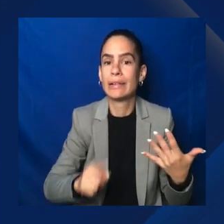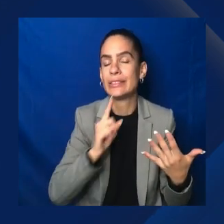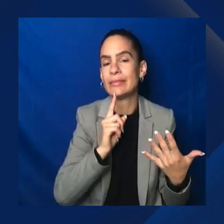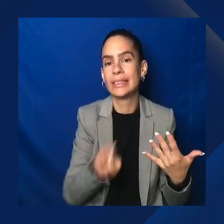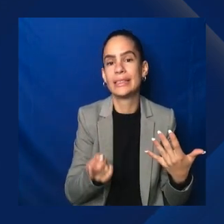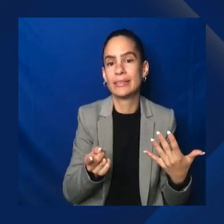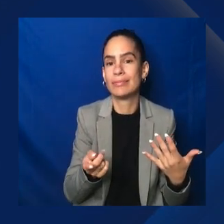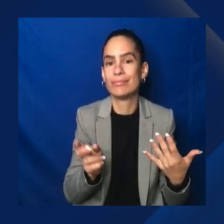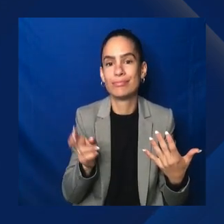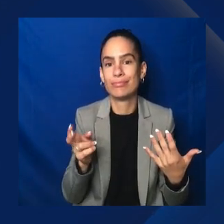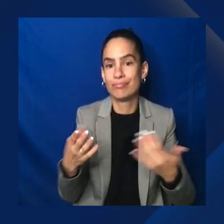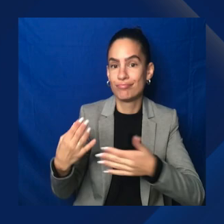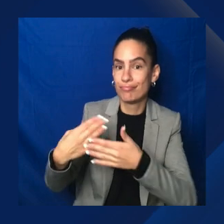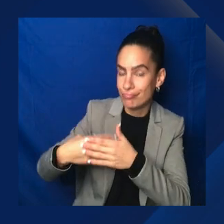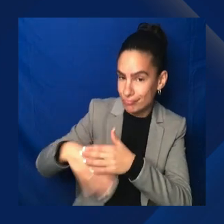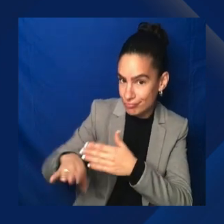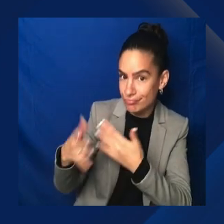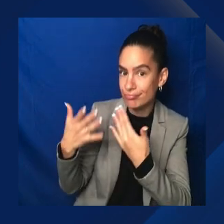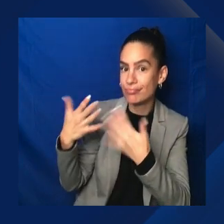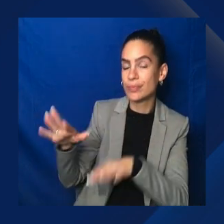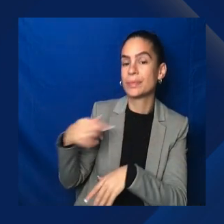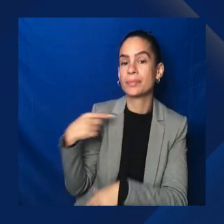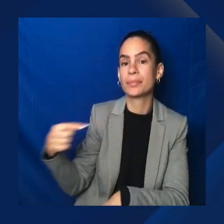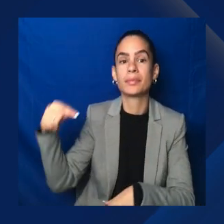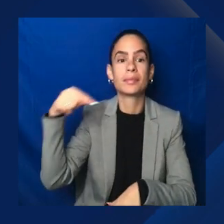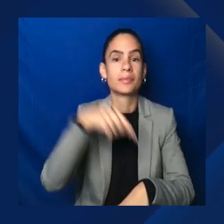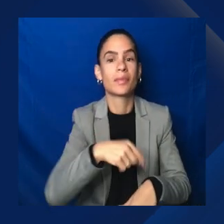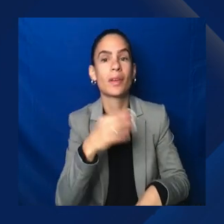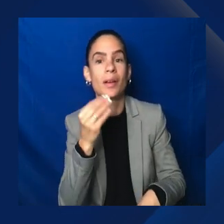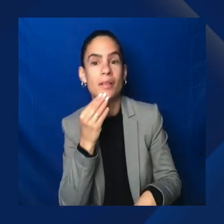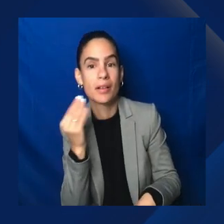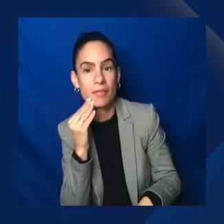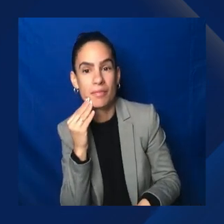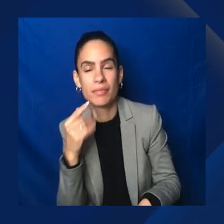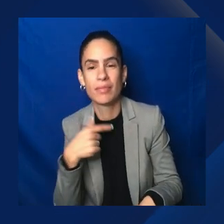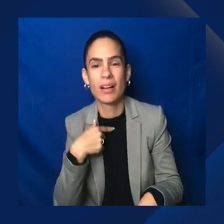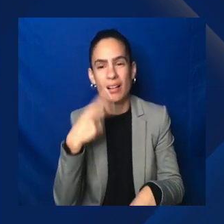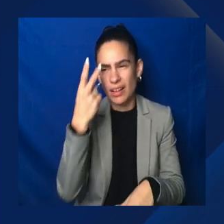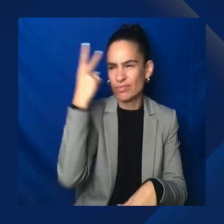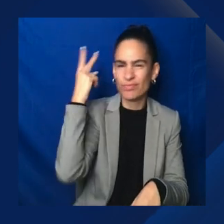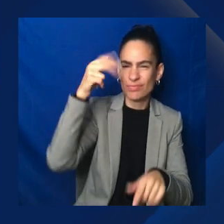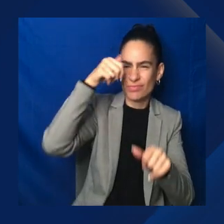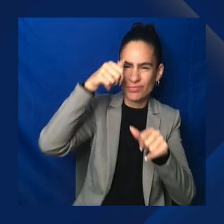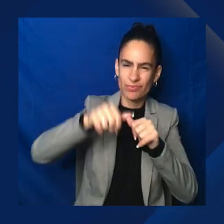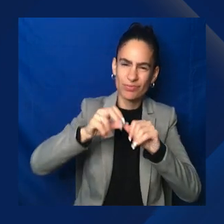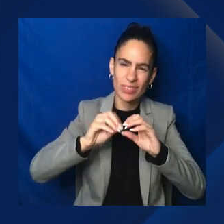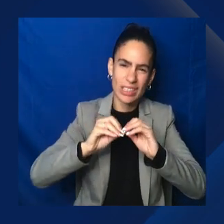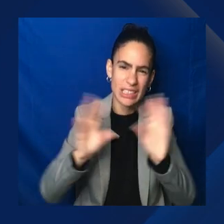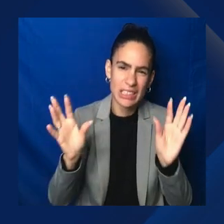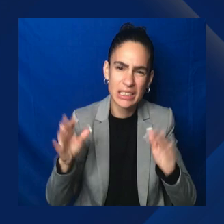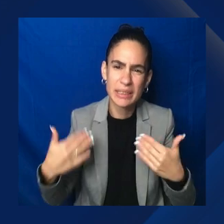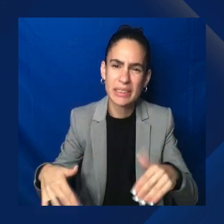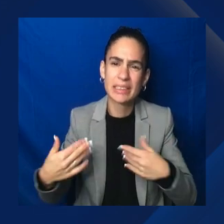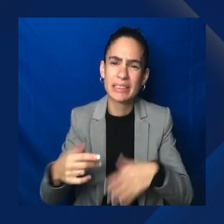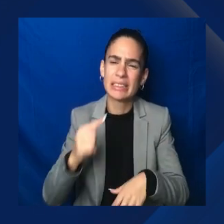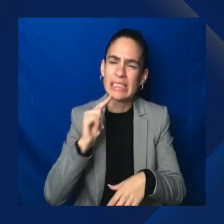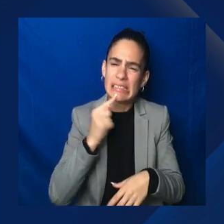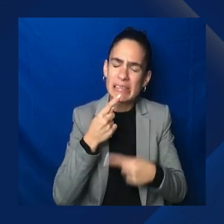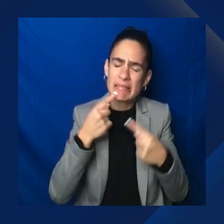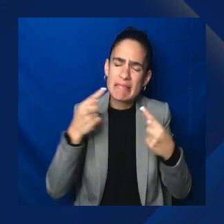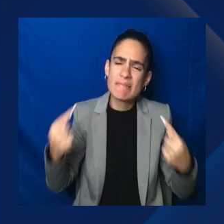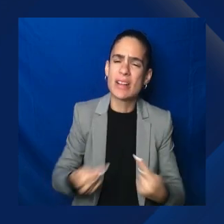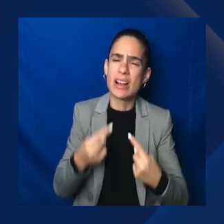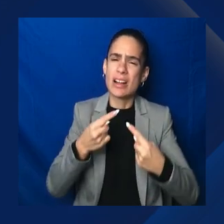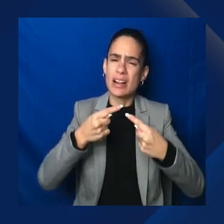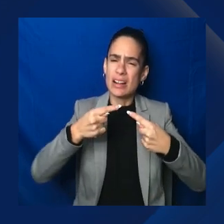my C-section, I remember so clearly the extreme pain I was going through, driving on the